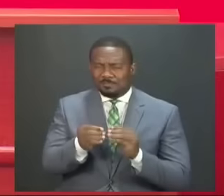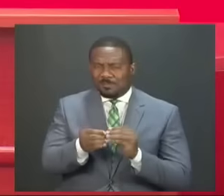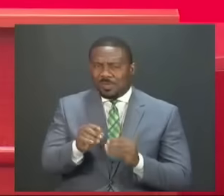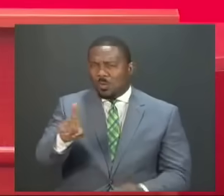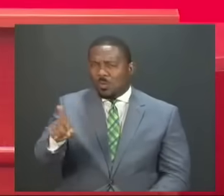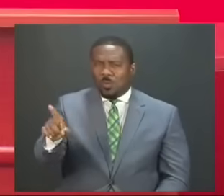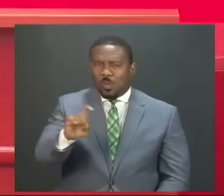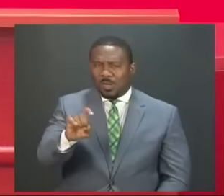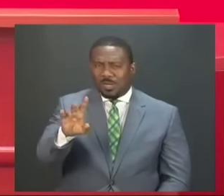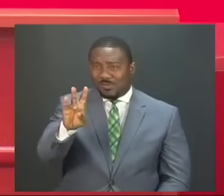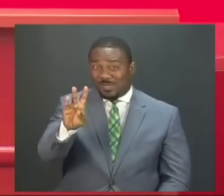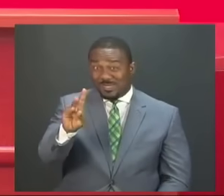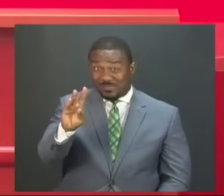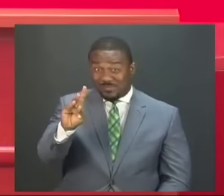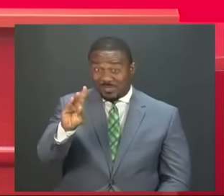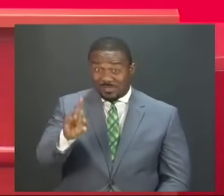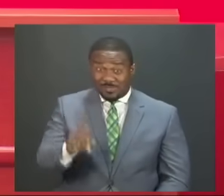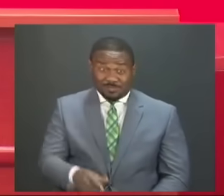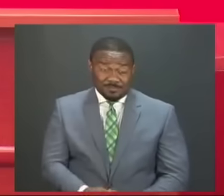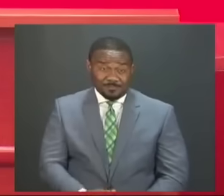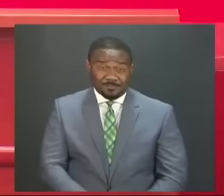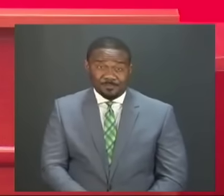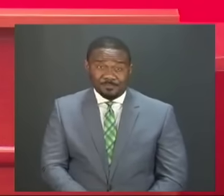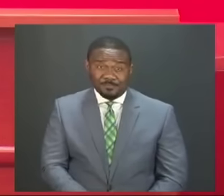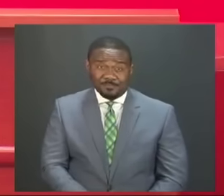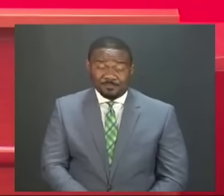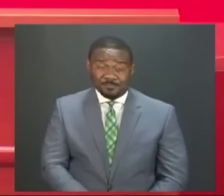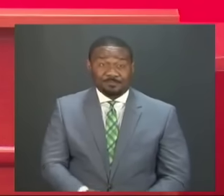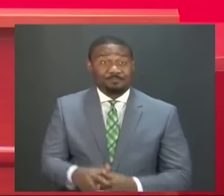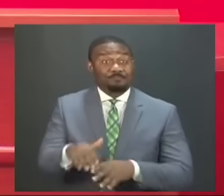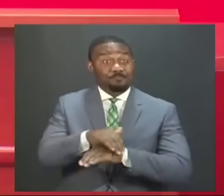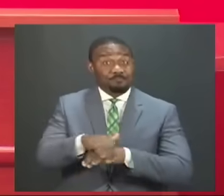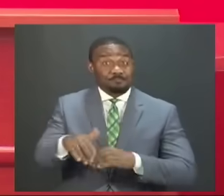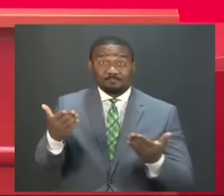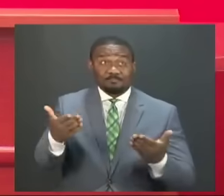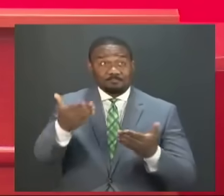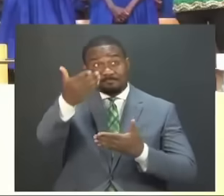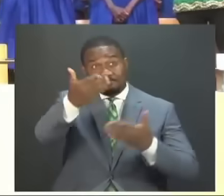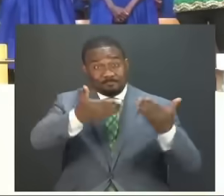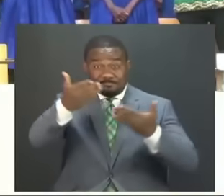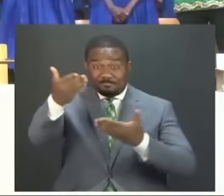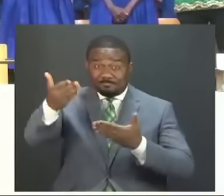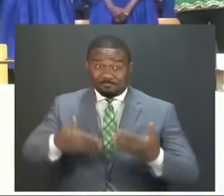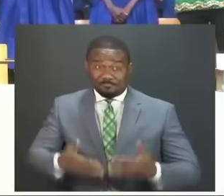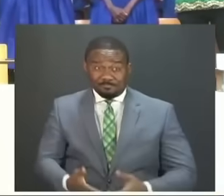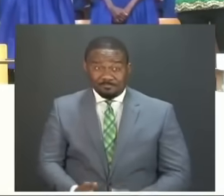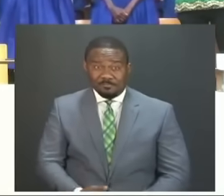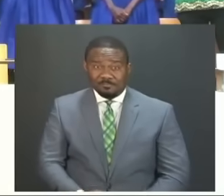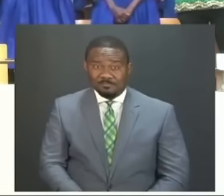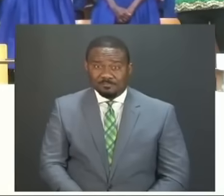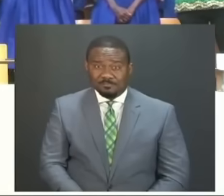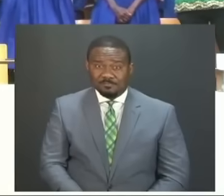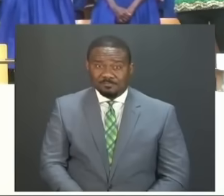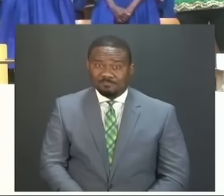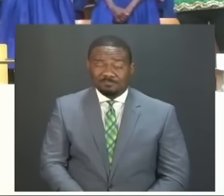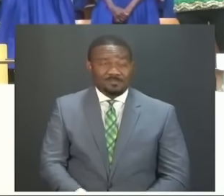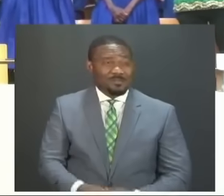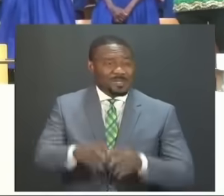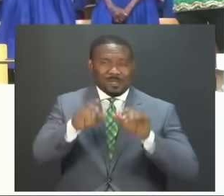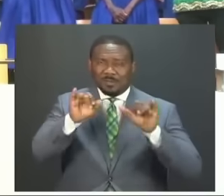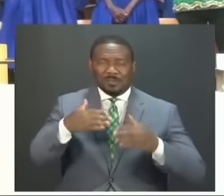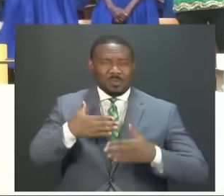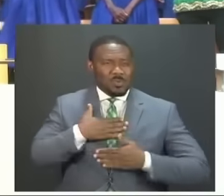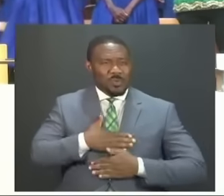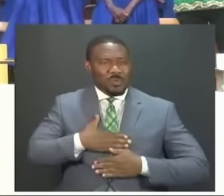117. Honourable members, on your behalf, I welcome them. May you have a fruitful stay